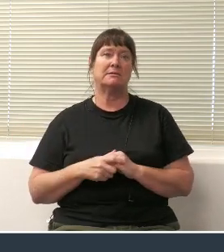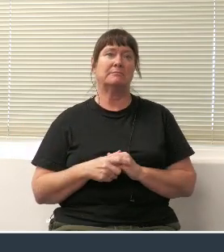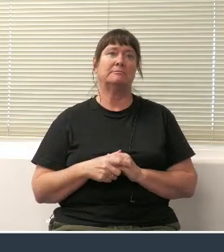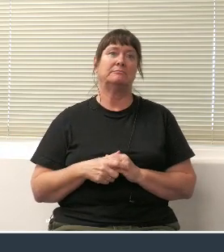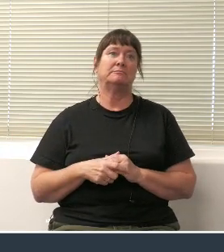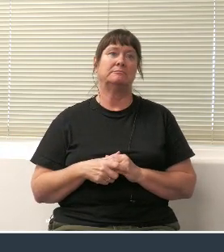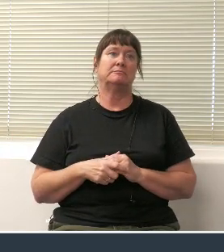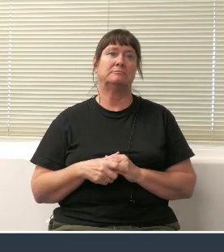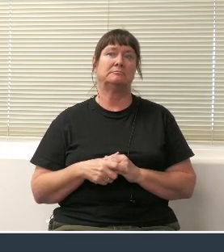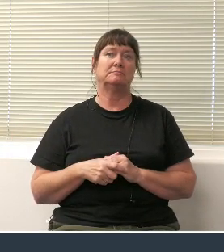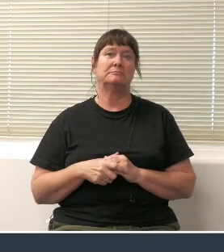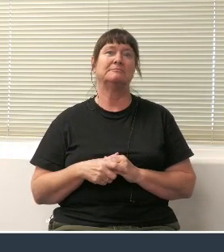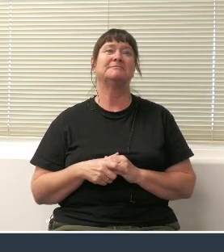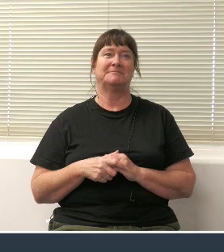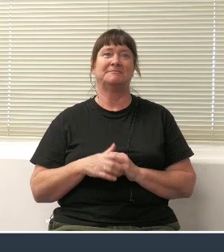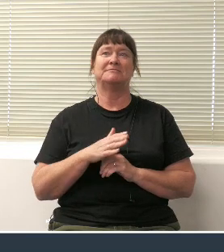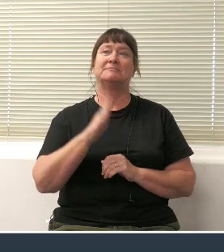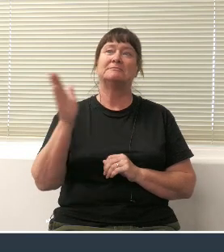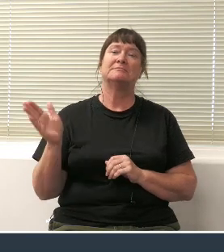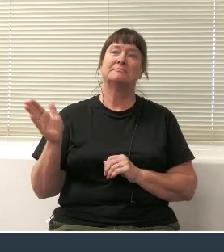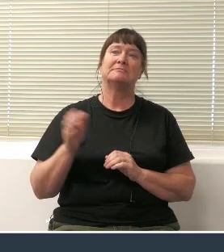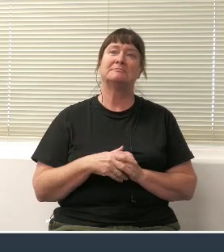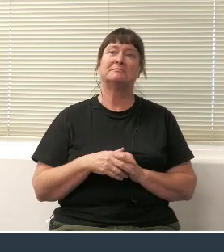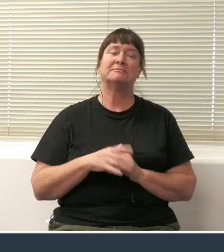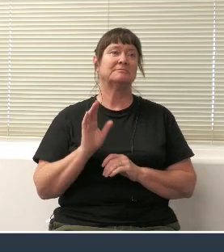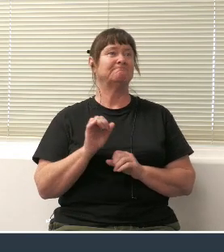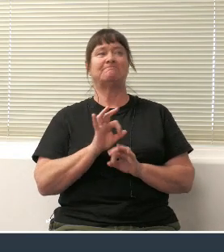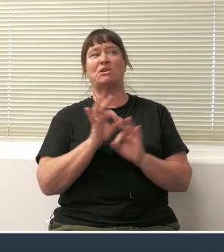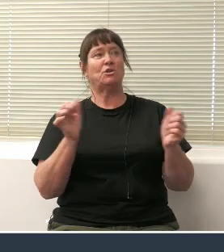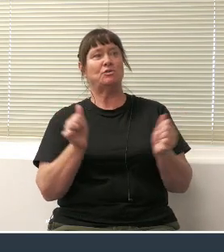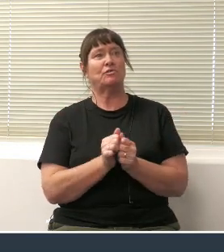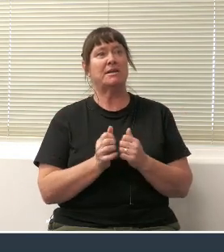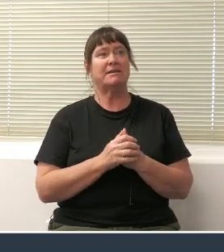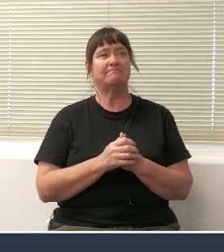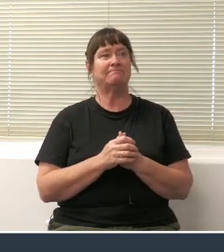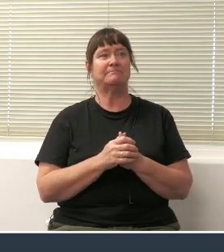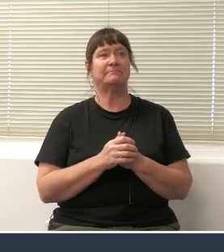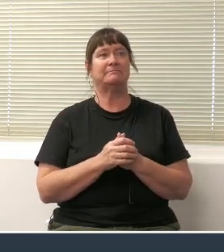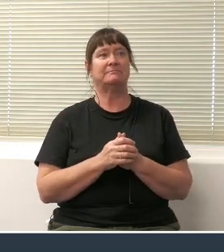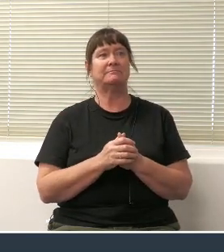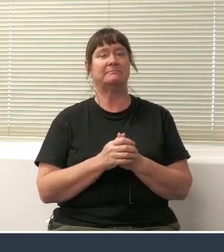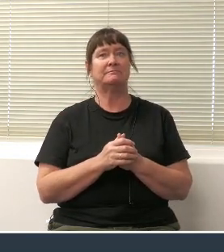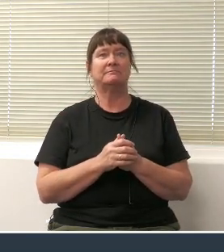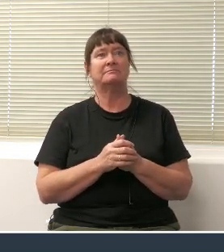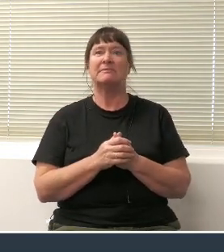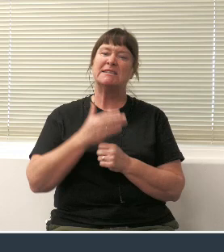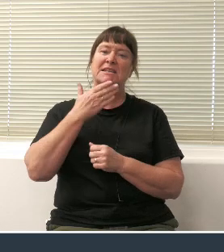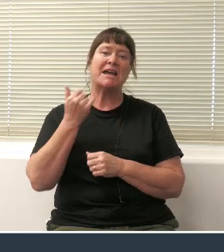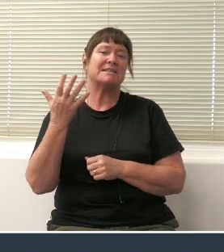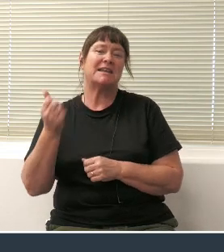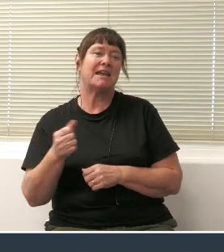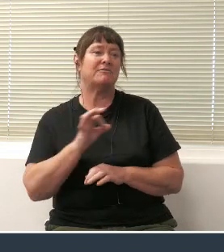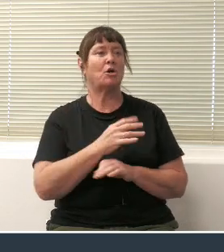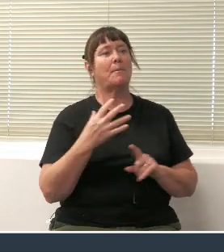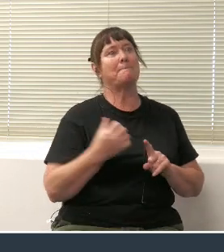Oh, gosh, hands going up everywhere. Councillor Bogue. I'd like to speak against this. I see this as a nice to have, not